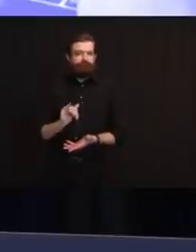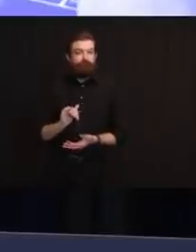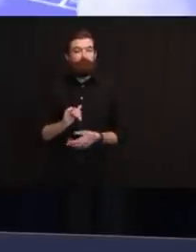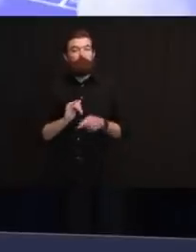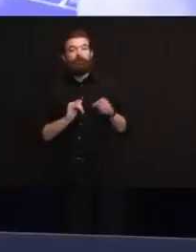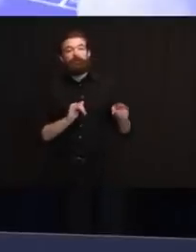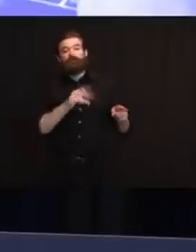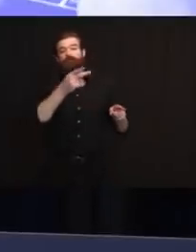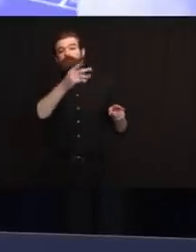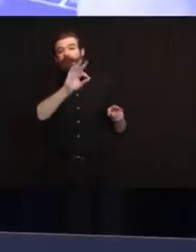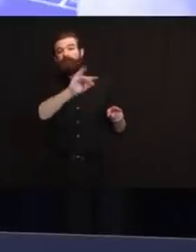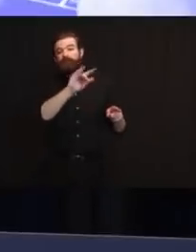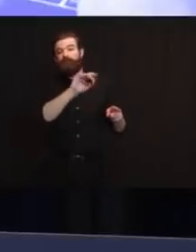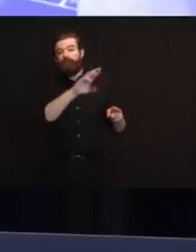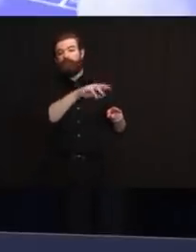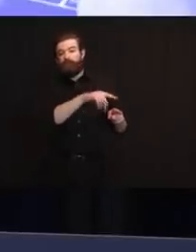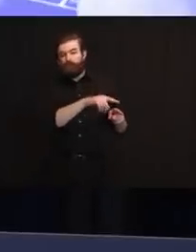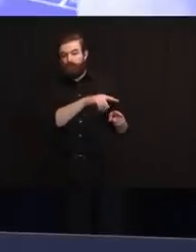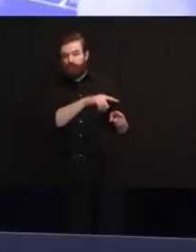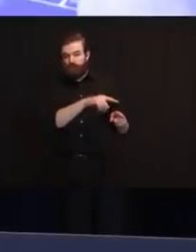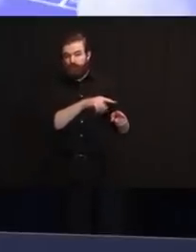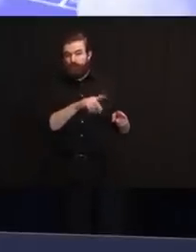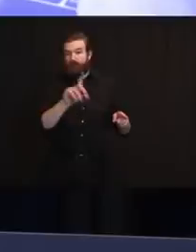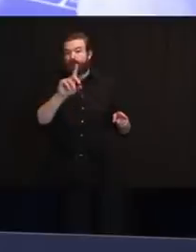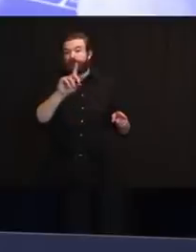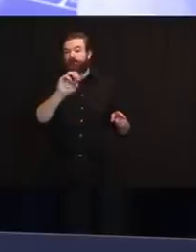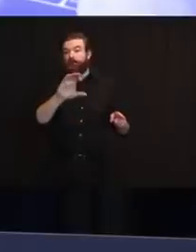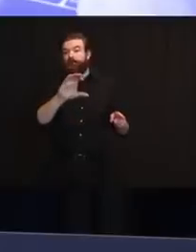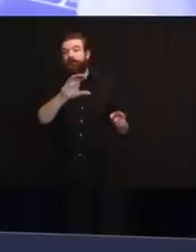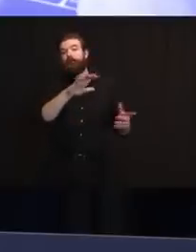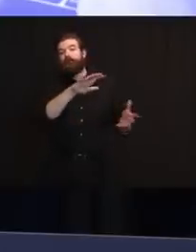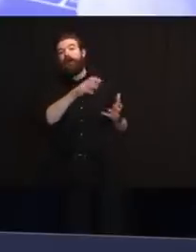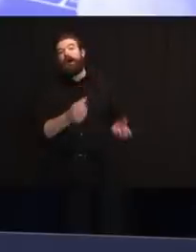December was expected to be